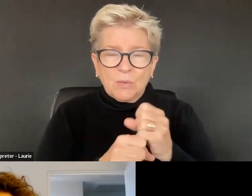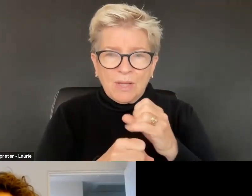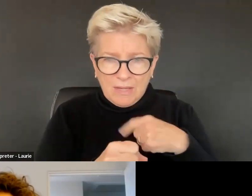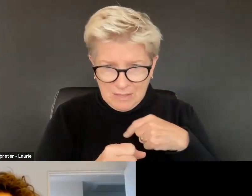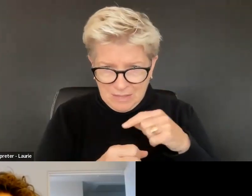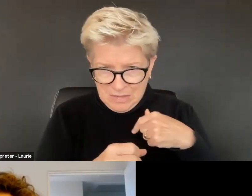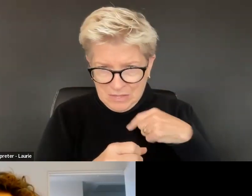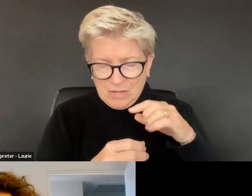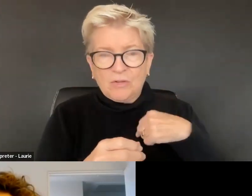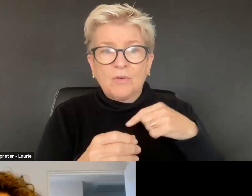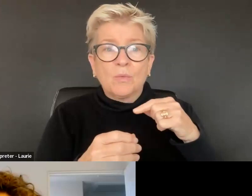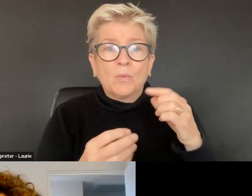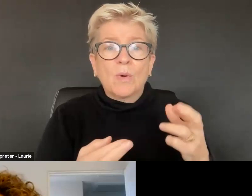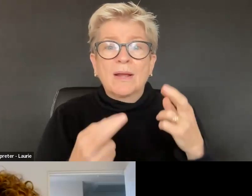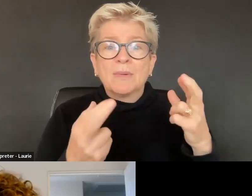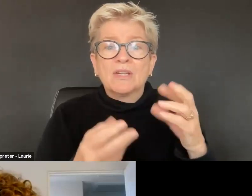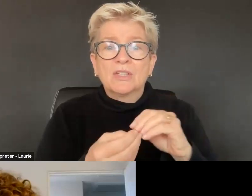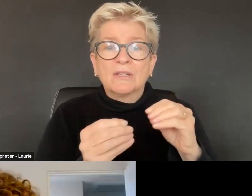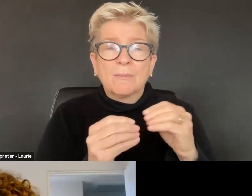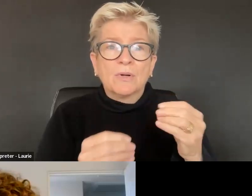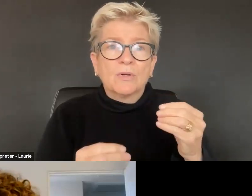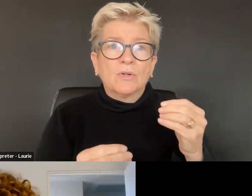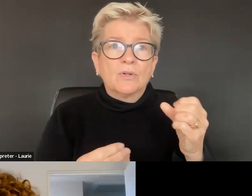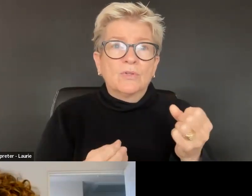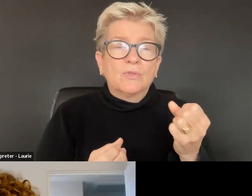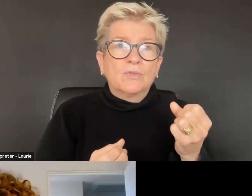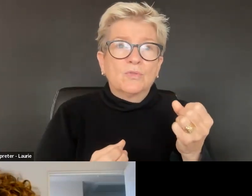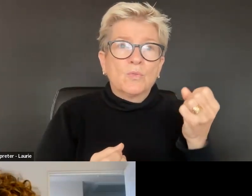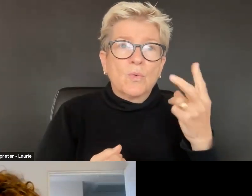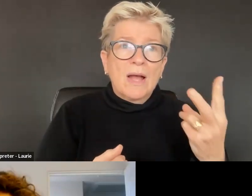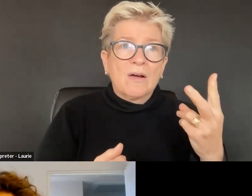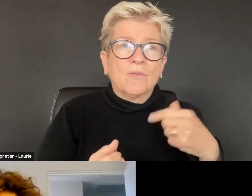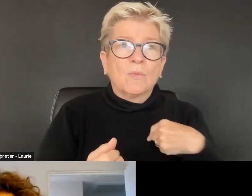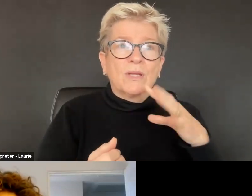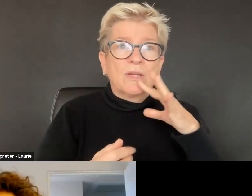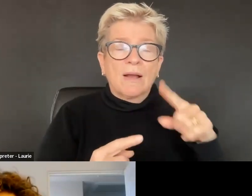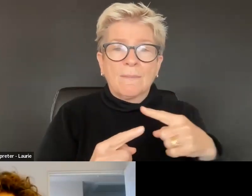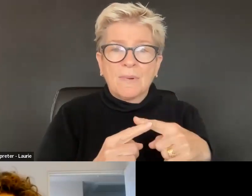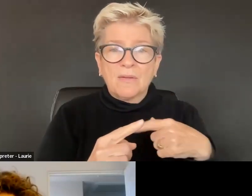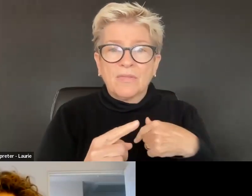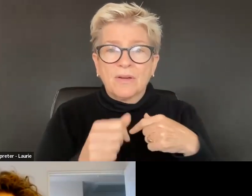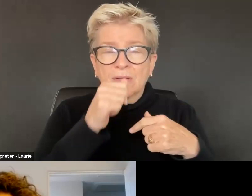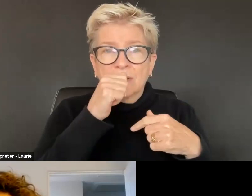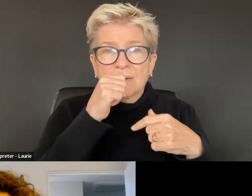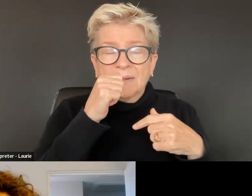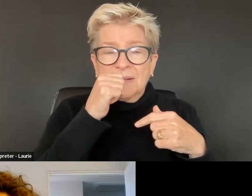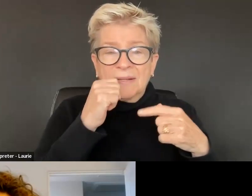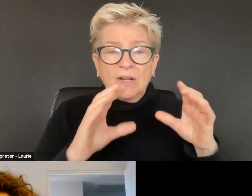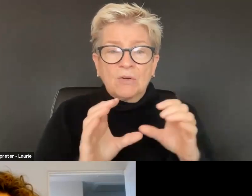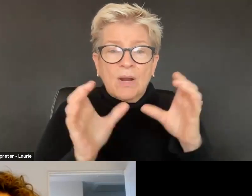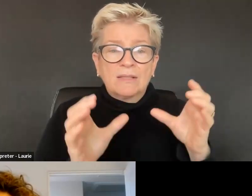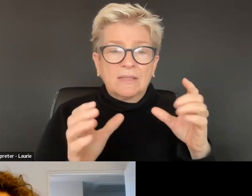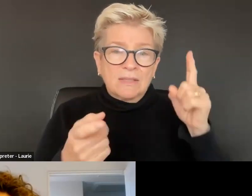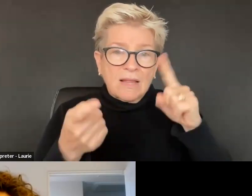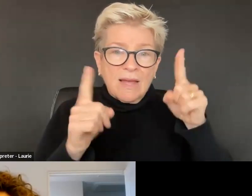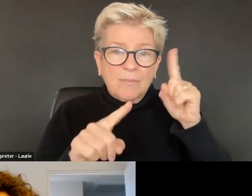some of the work that was done in the crisis collaboration work group.